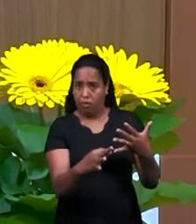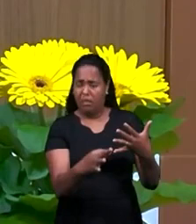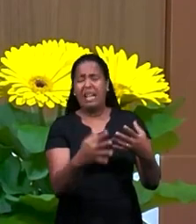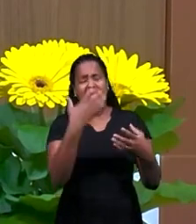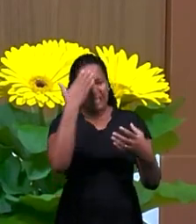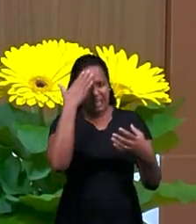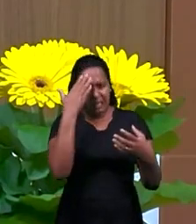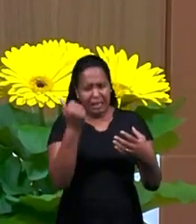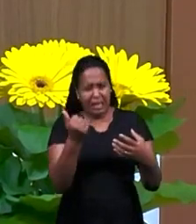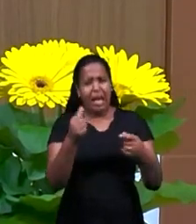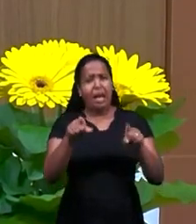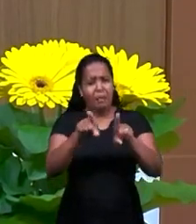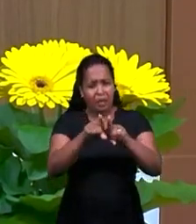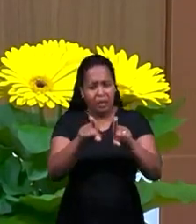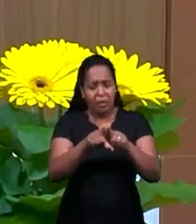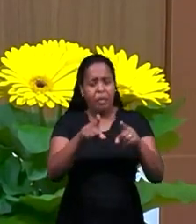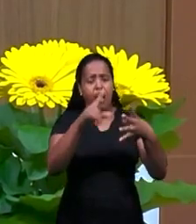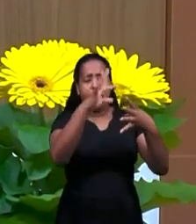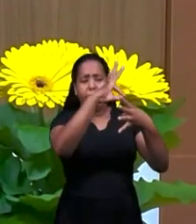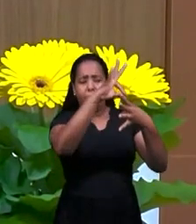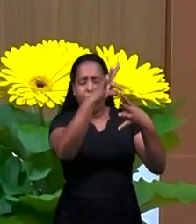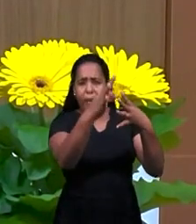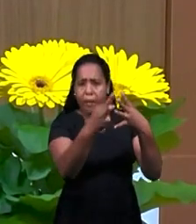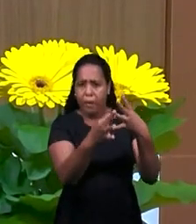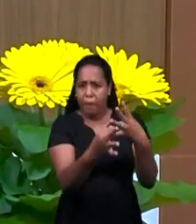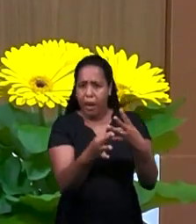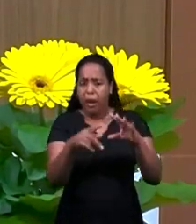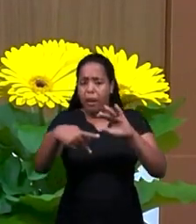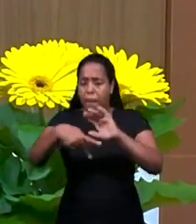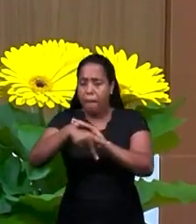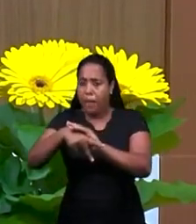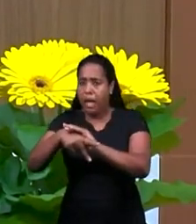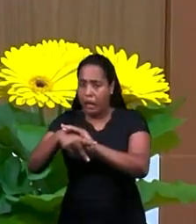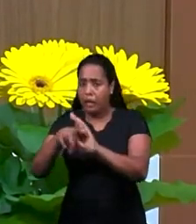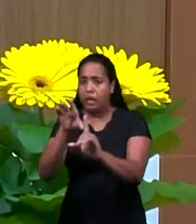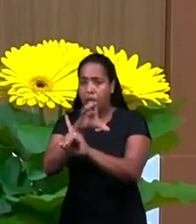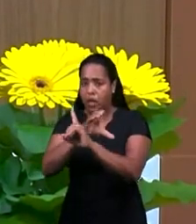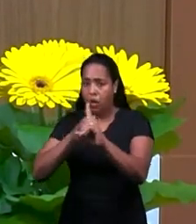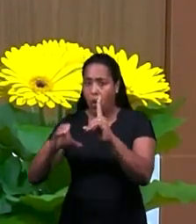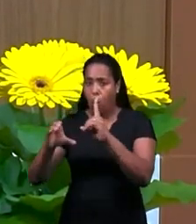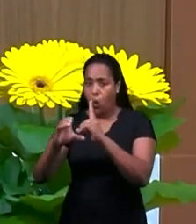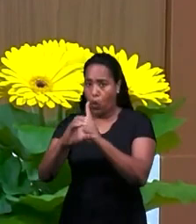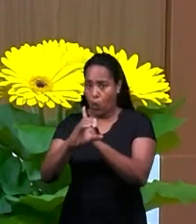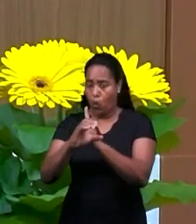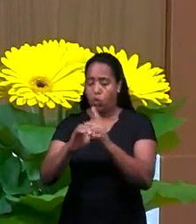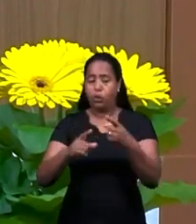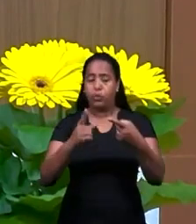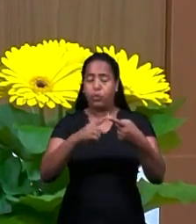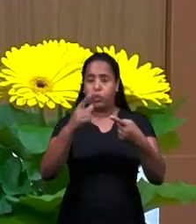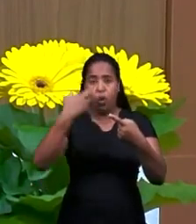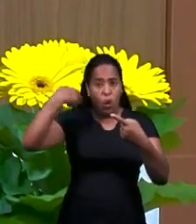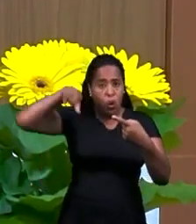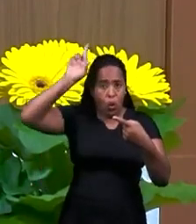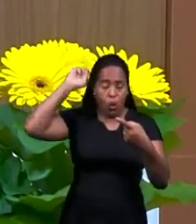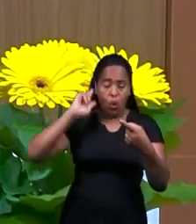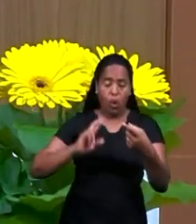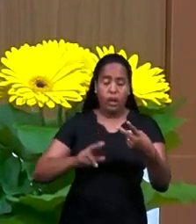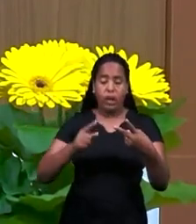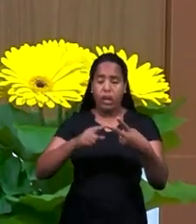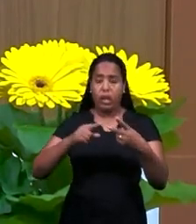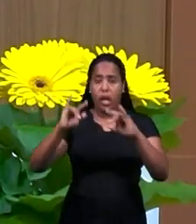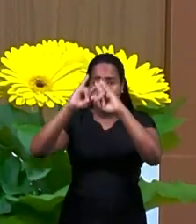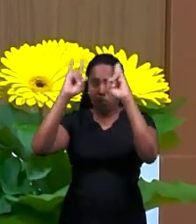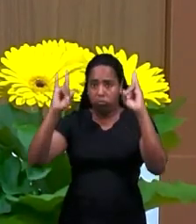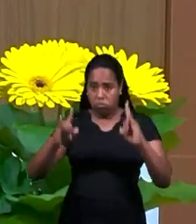And we also know that these elements, which are part of the service, are the lamb, the temple,